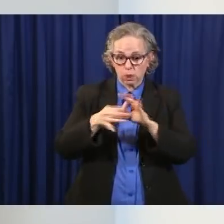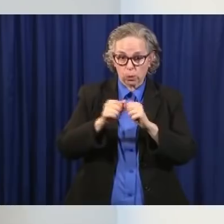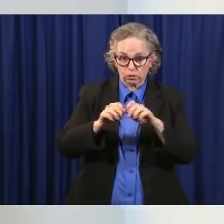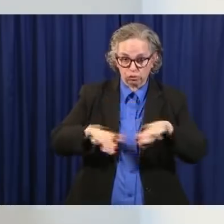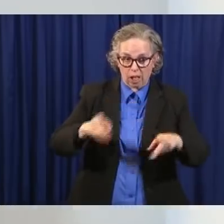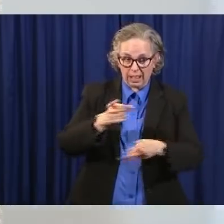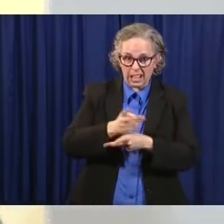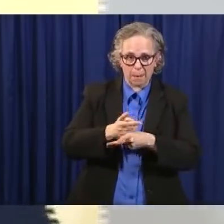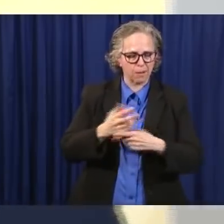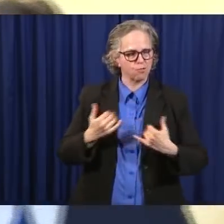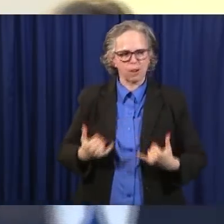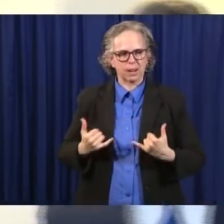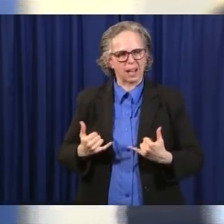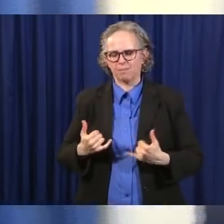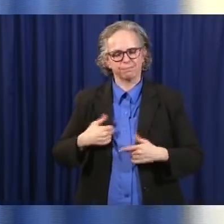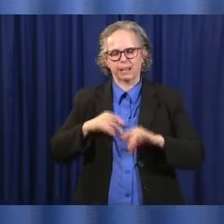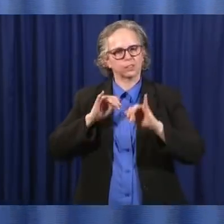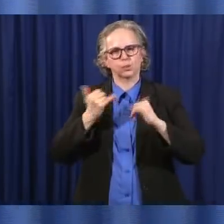today.